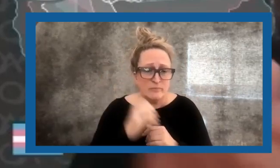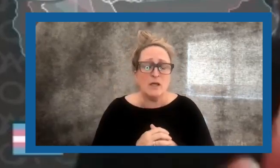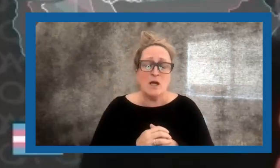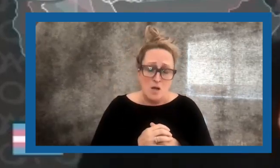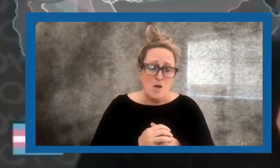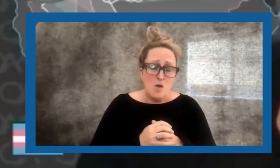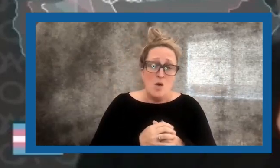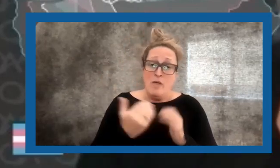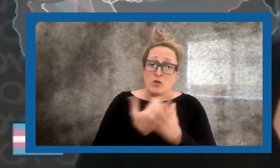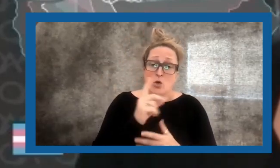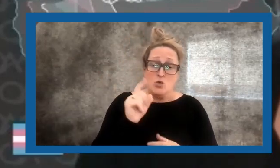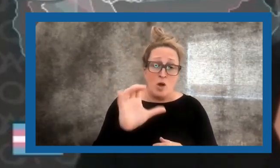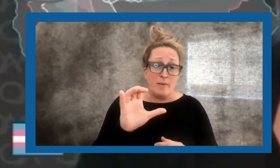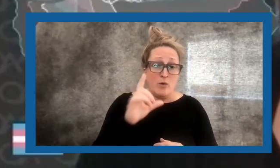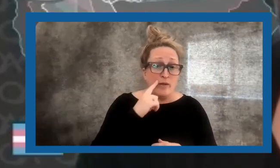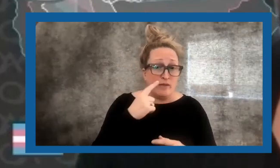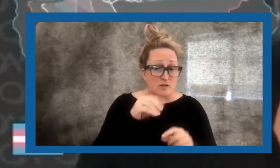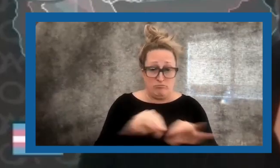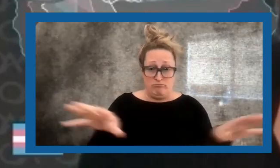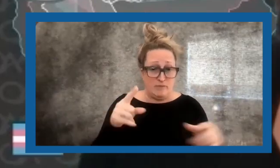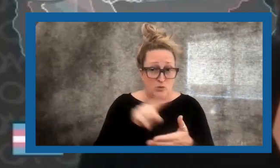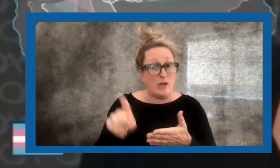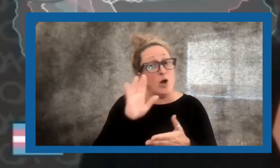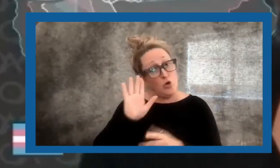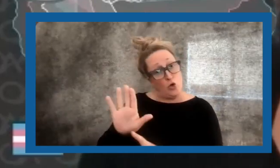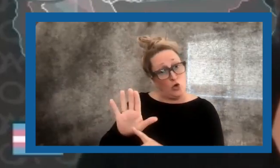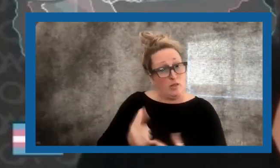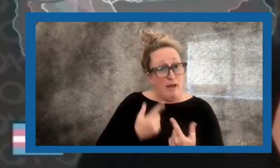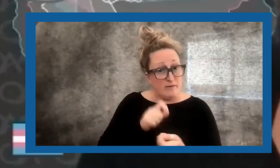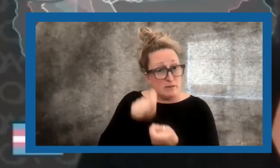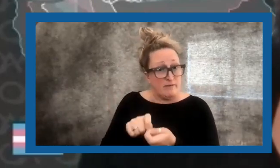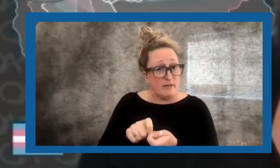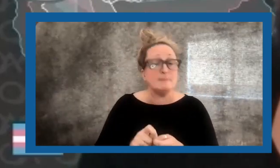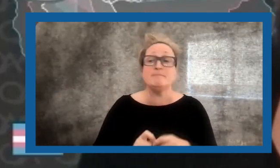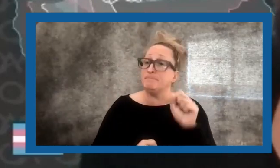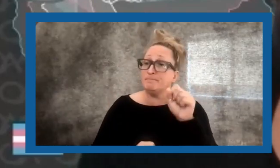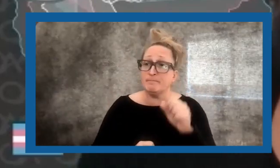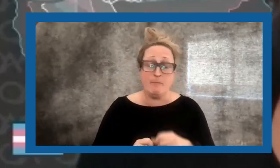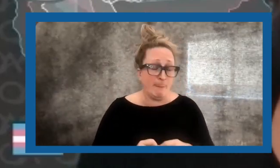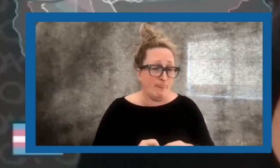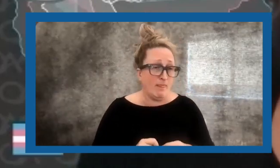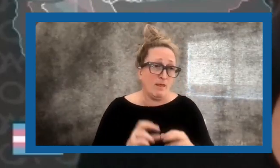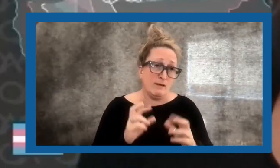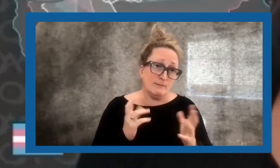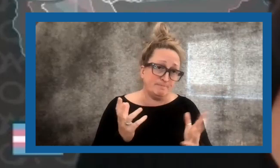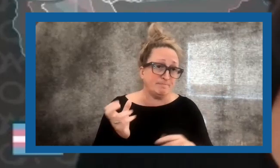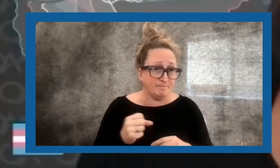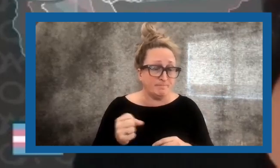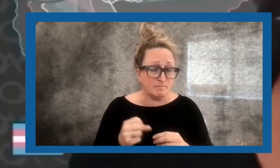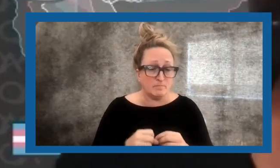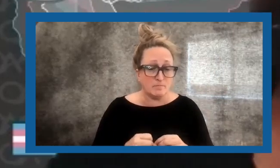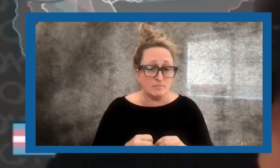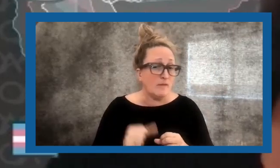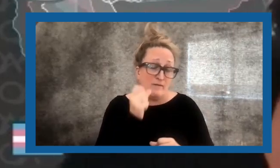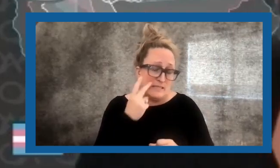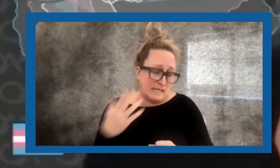And there's a new documentary that just dropped this week on her life. Yes. Yeah. So I haven't